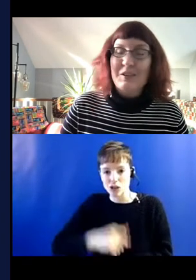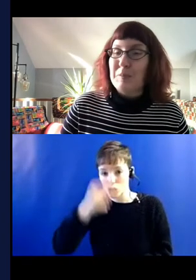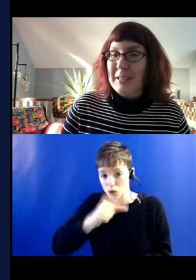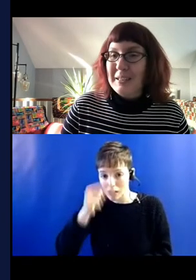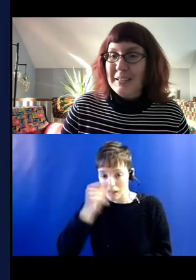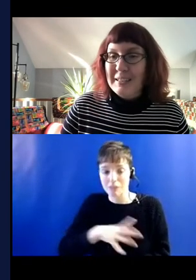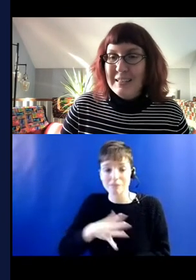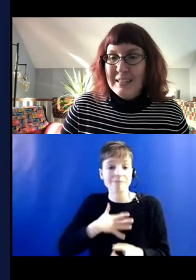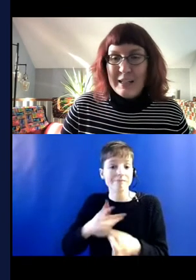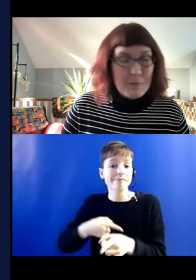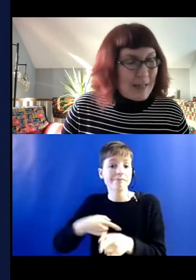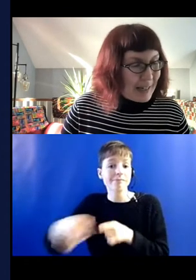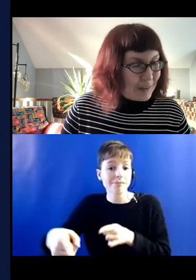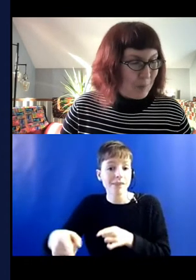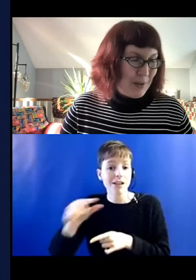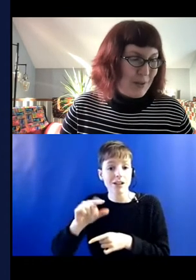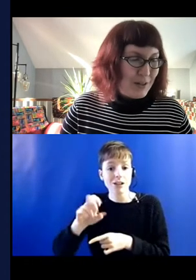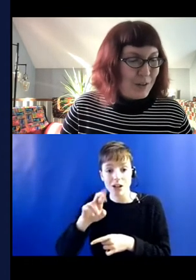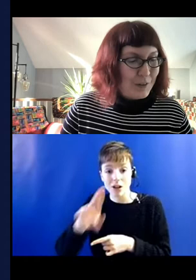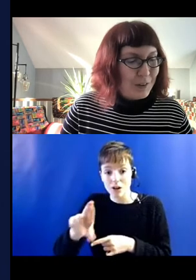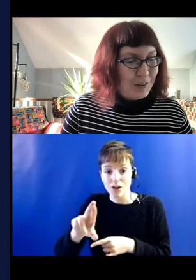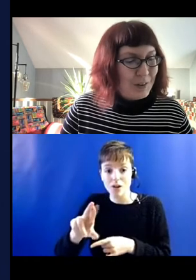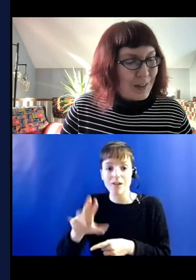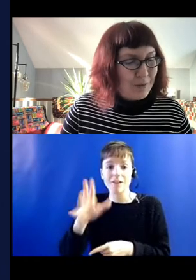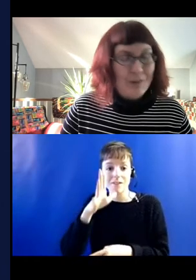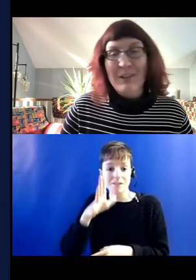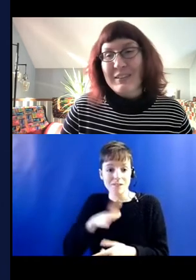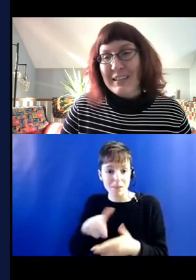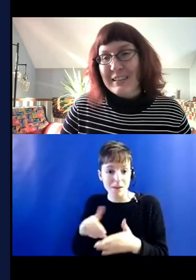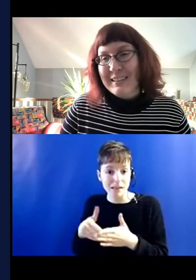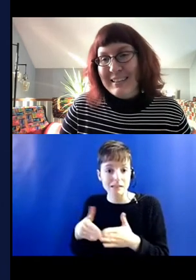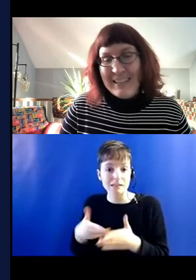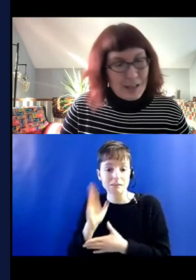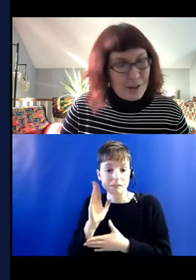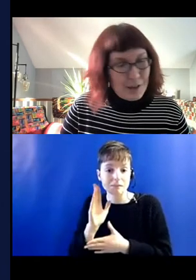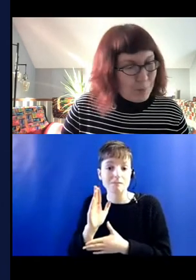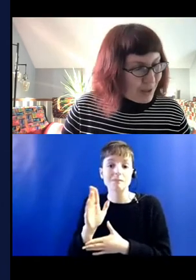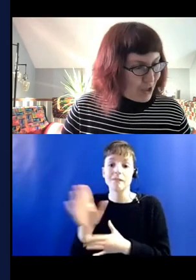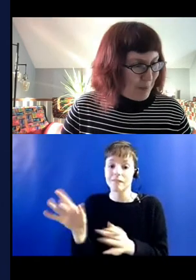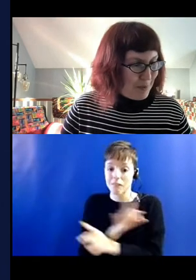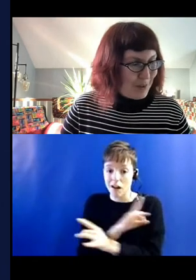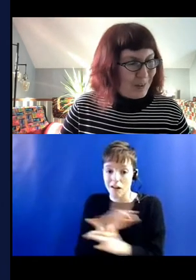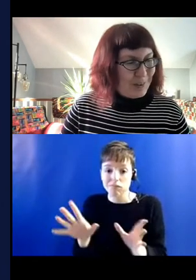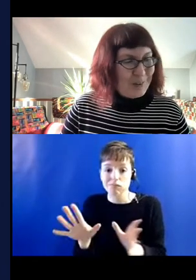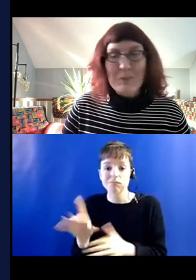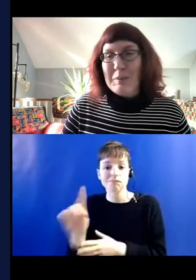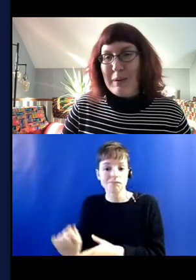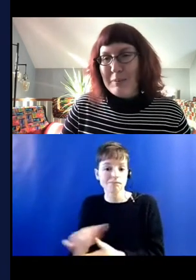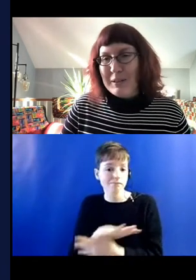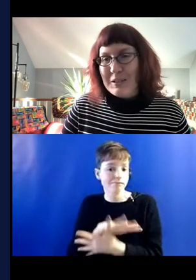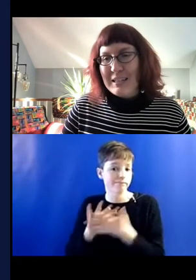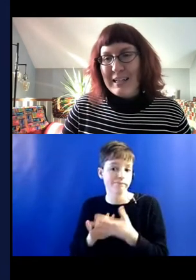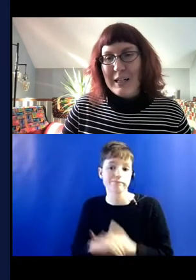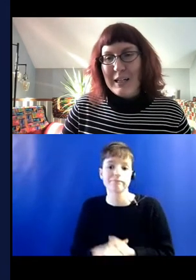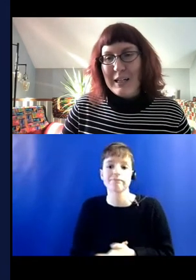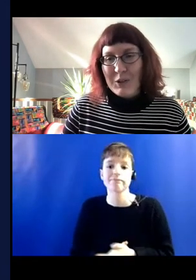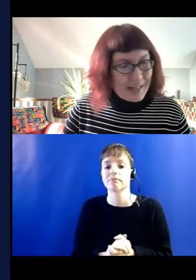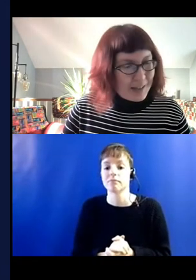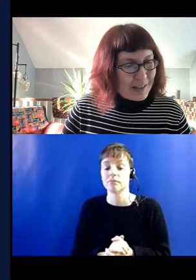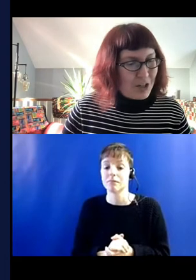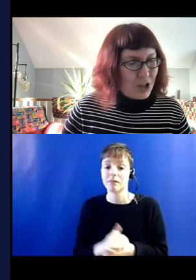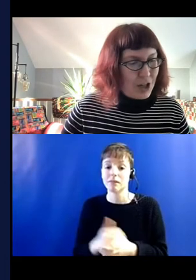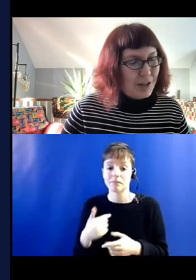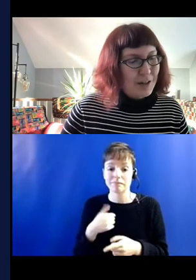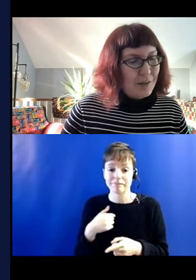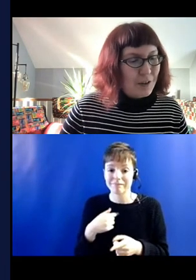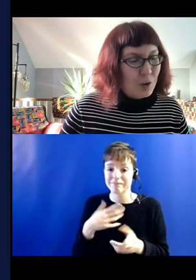violence, and disability. I am an expert on universal design for learning. I have a book chapter soon to be published, and I am the